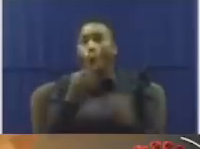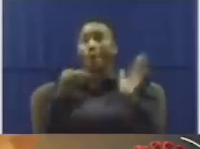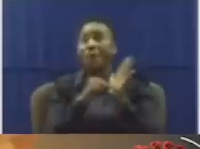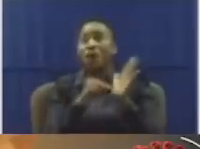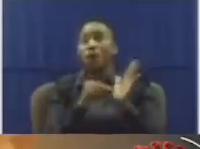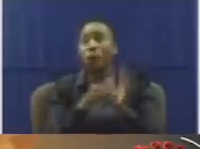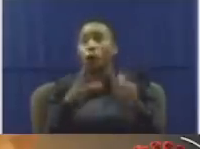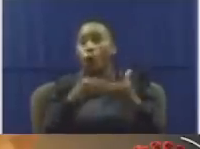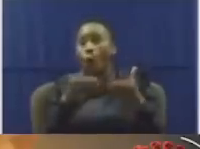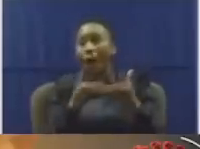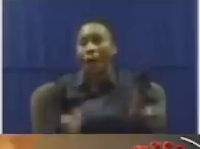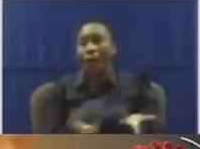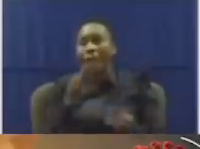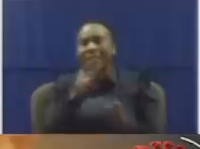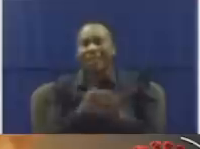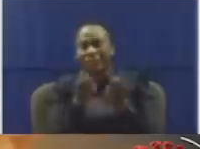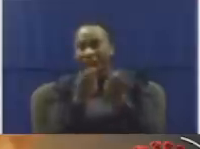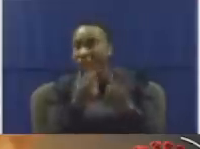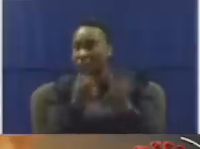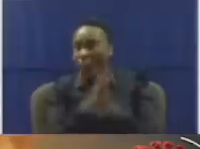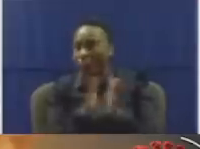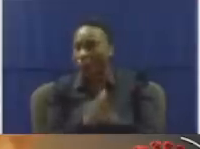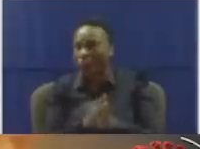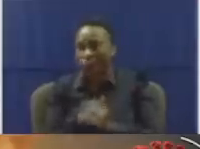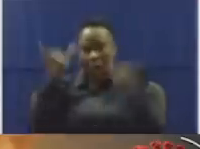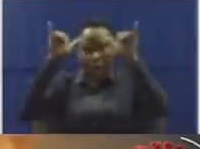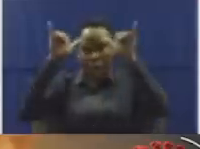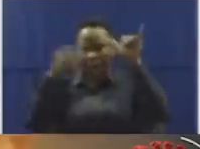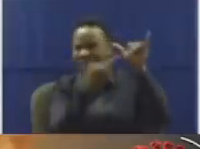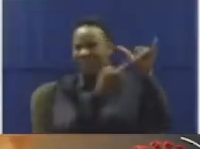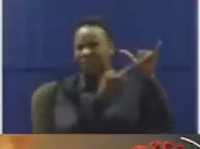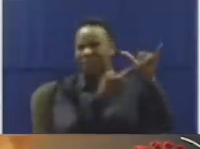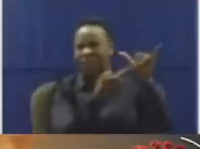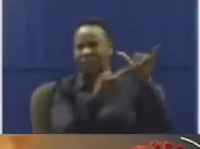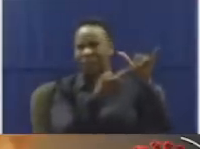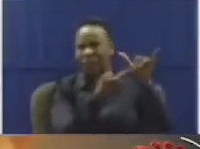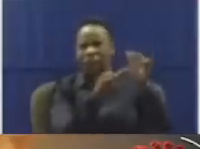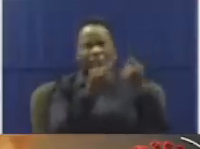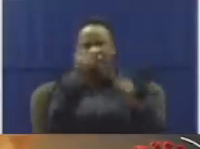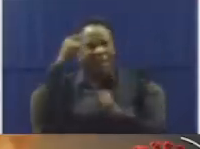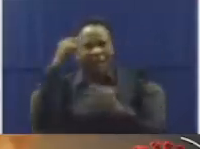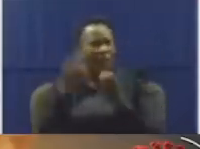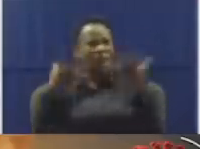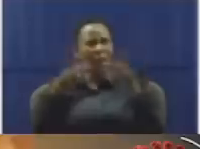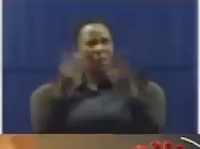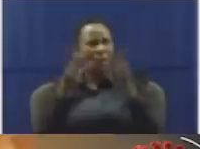Now, you say that the money was from animals. Well, that may be the case, but I don't think there's many people who truly believe that.